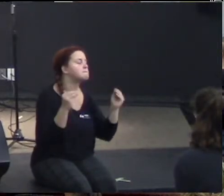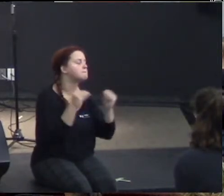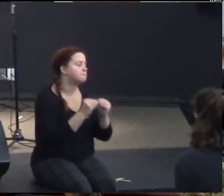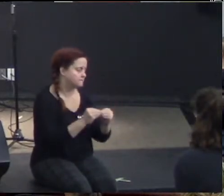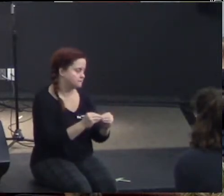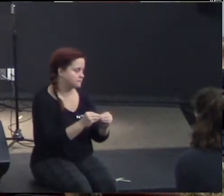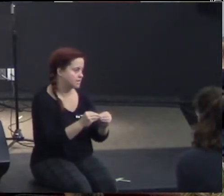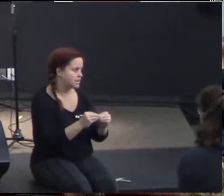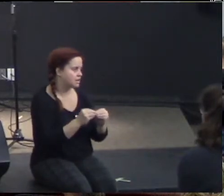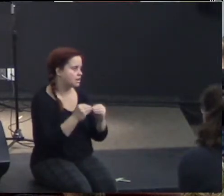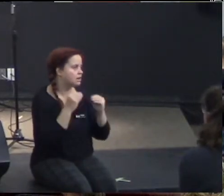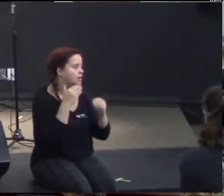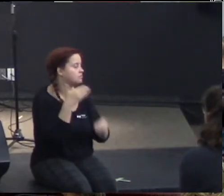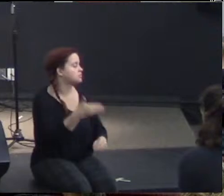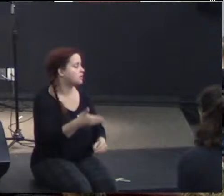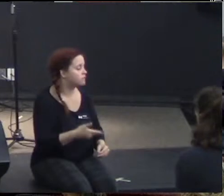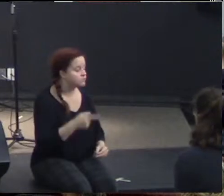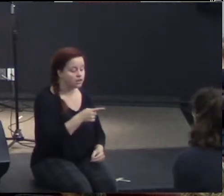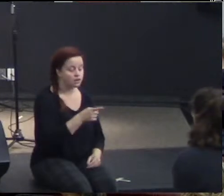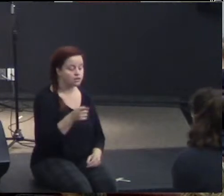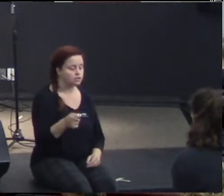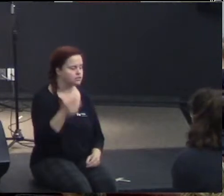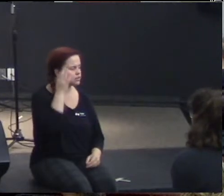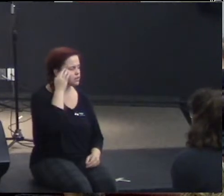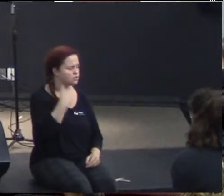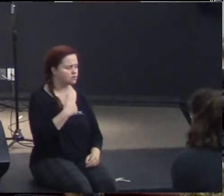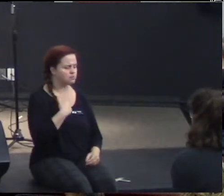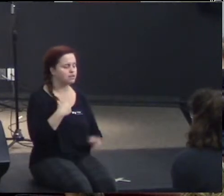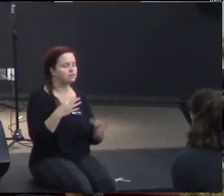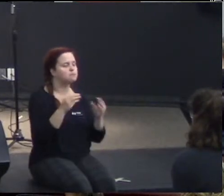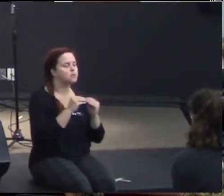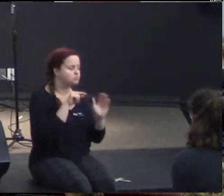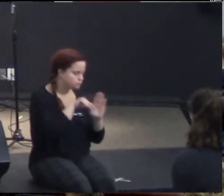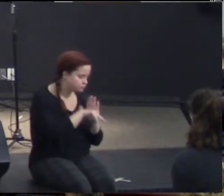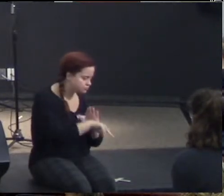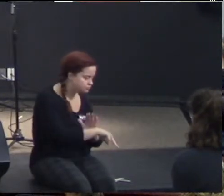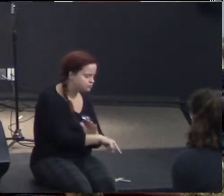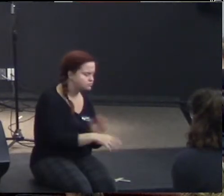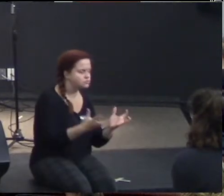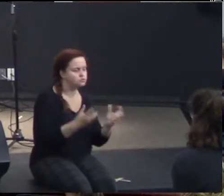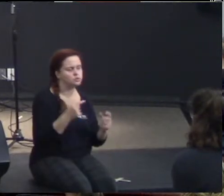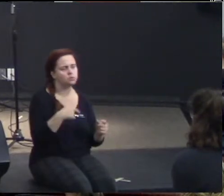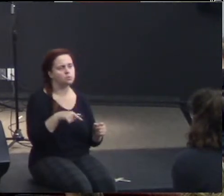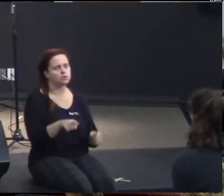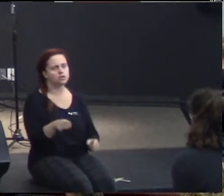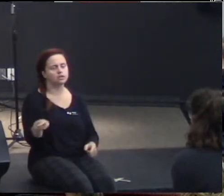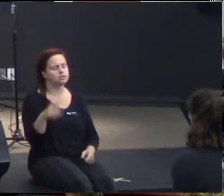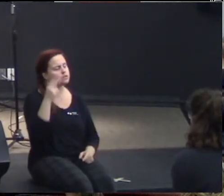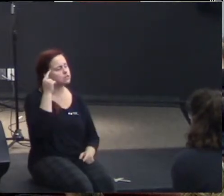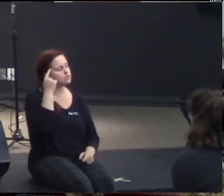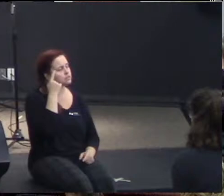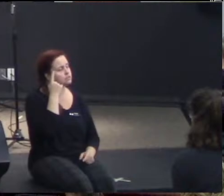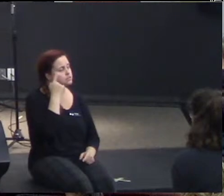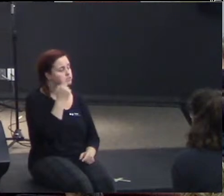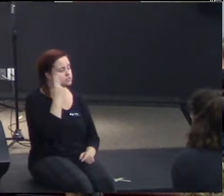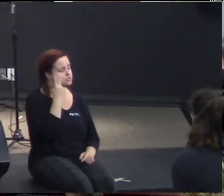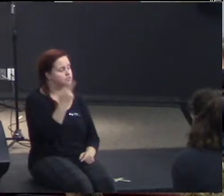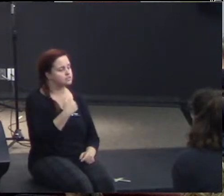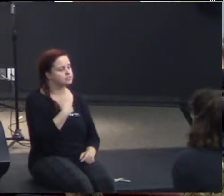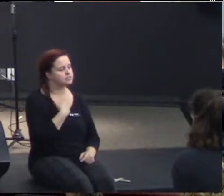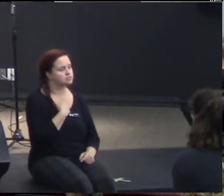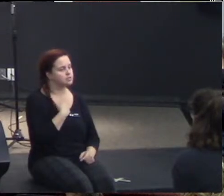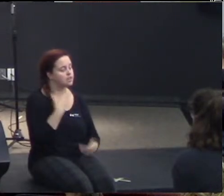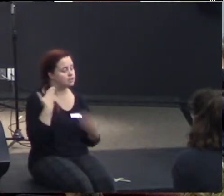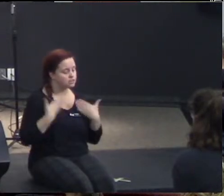inviting you to know me even better. I want you to see me as I really am so that your faith just isn't based on a power of